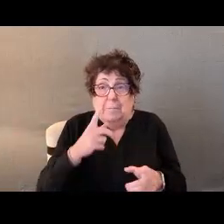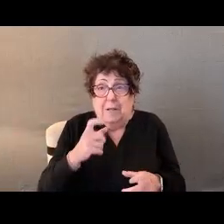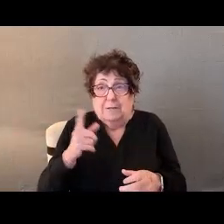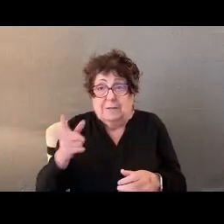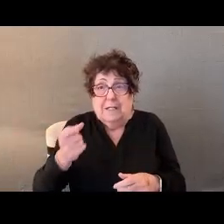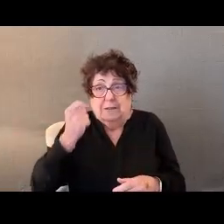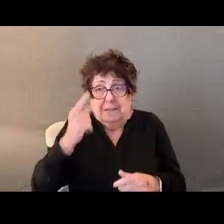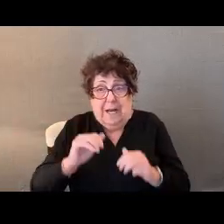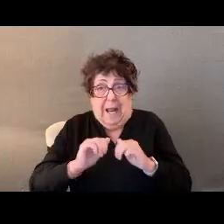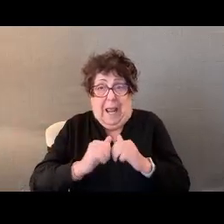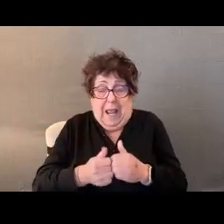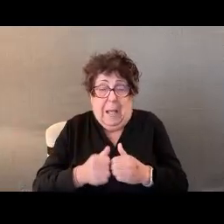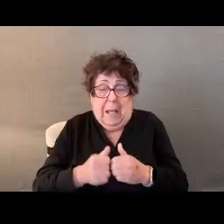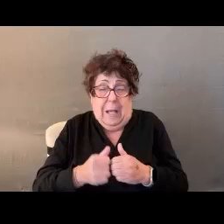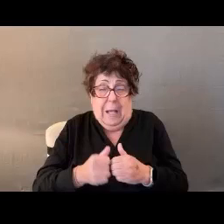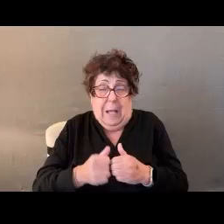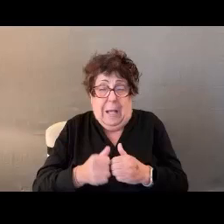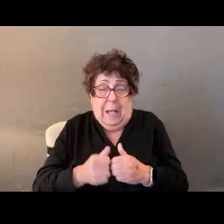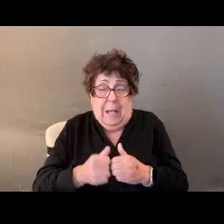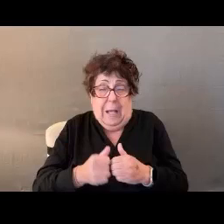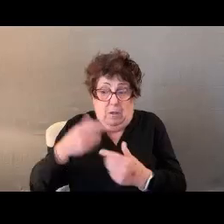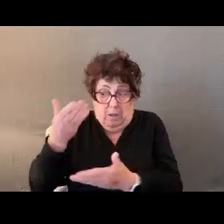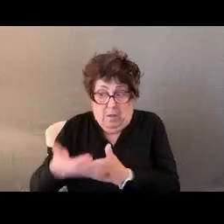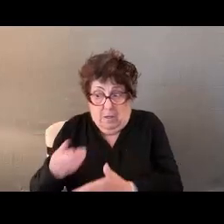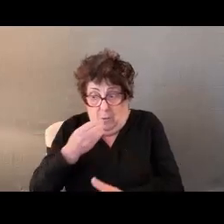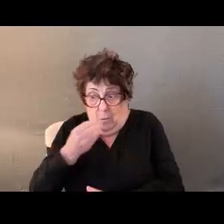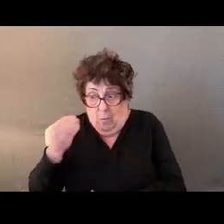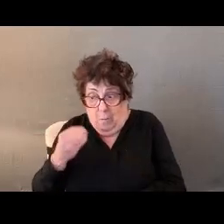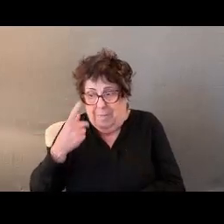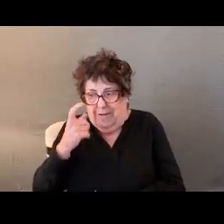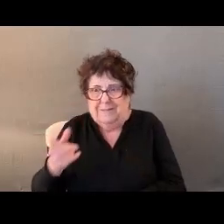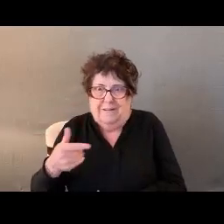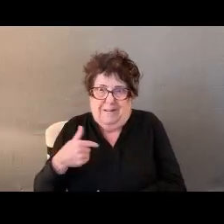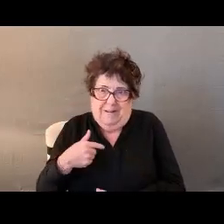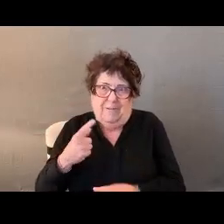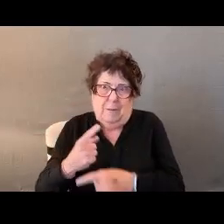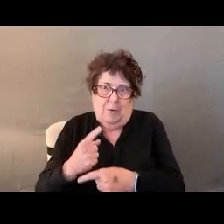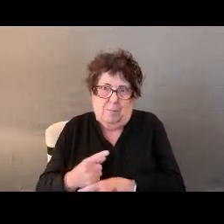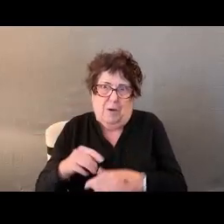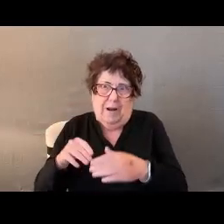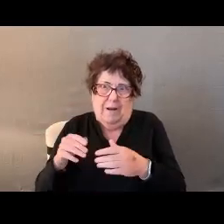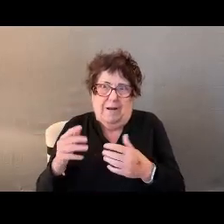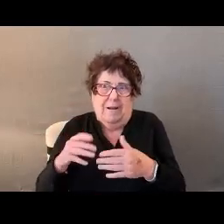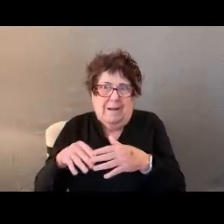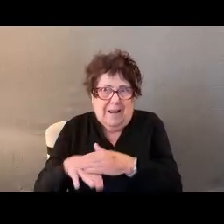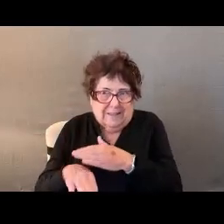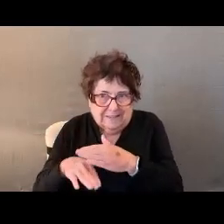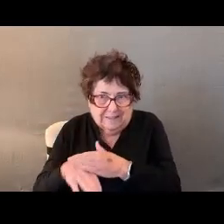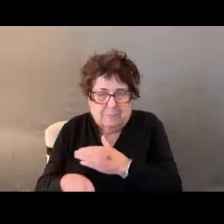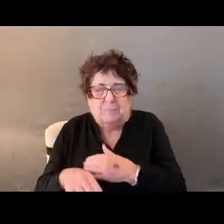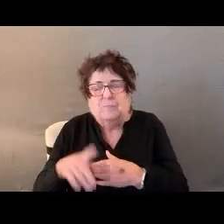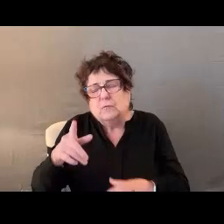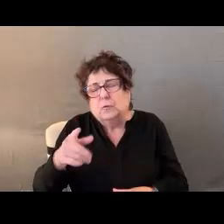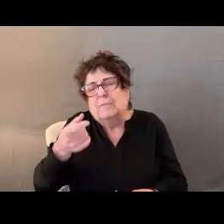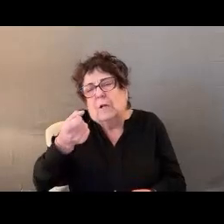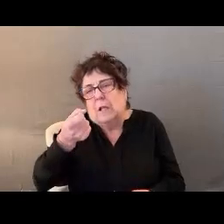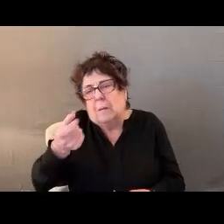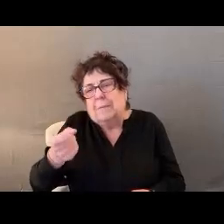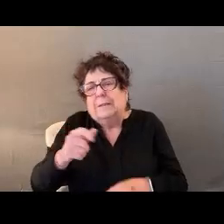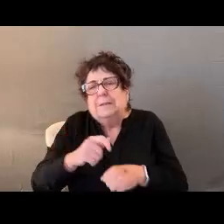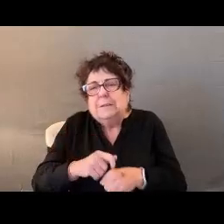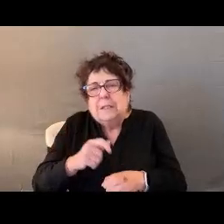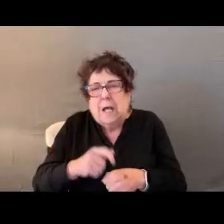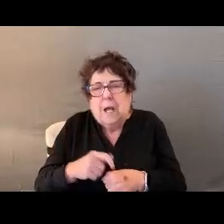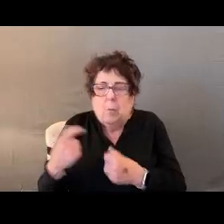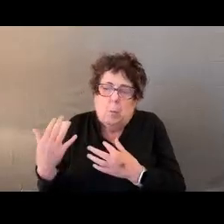have that access. You spend a little bit of time waiting for an interpreter or waiting for your materials to be